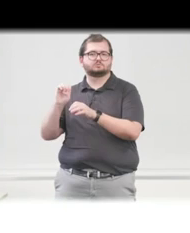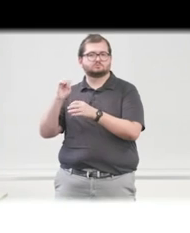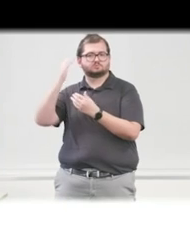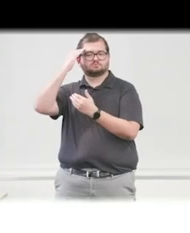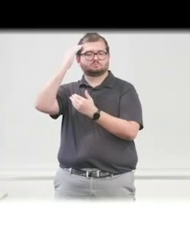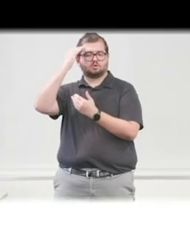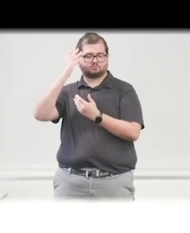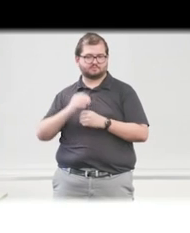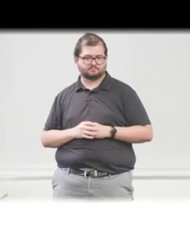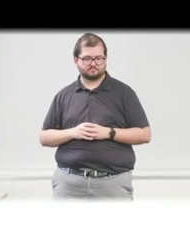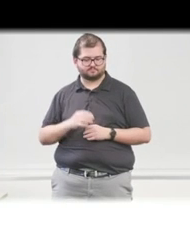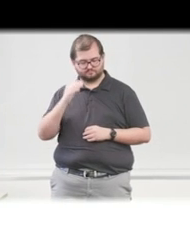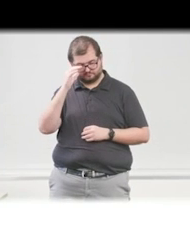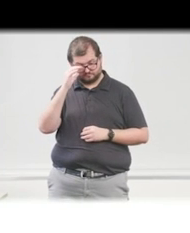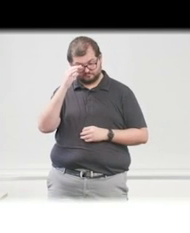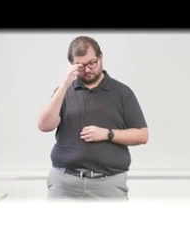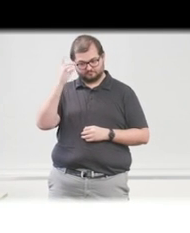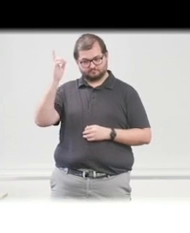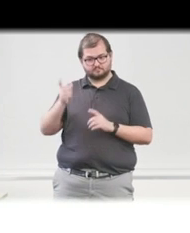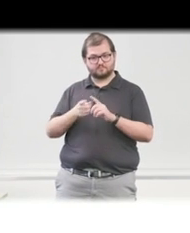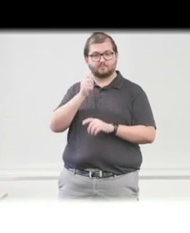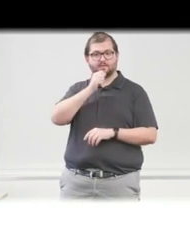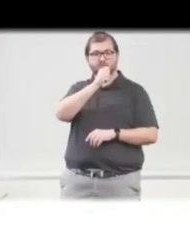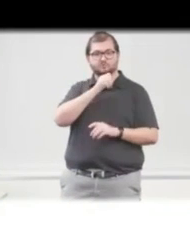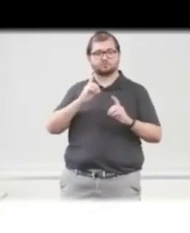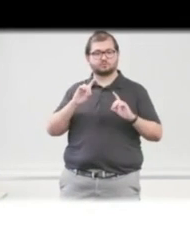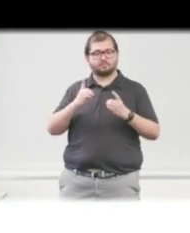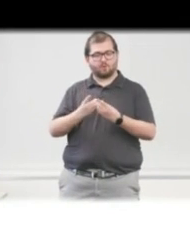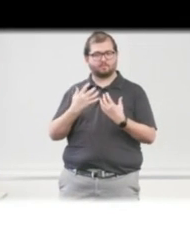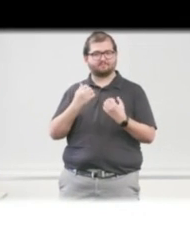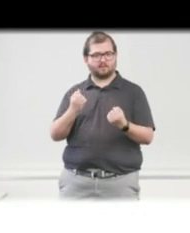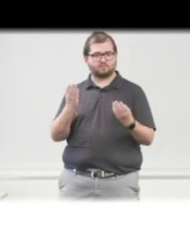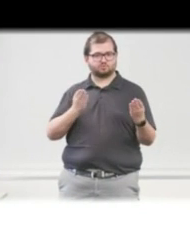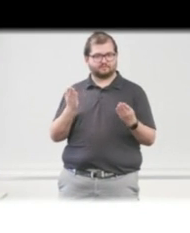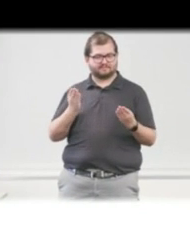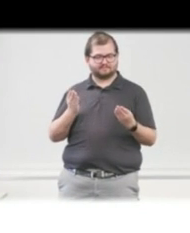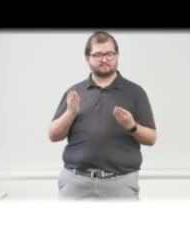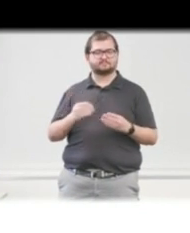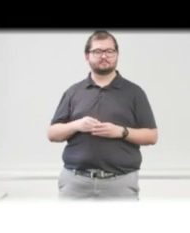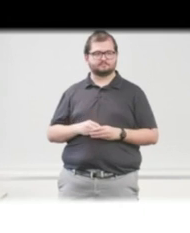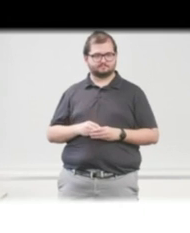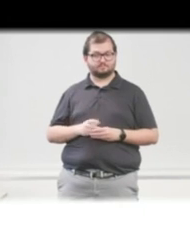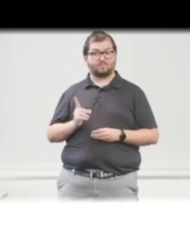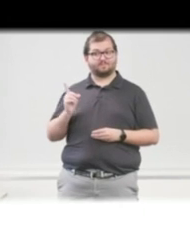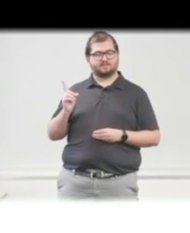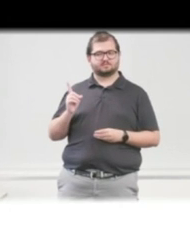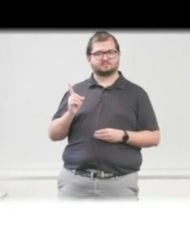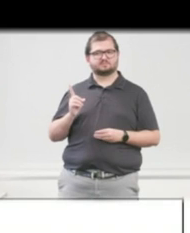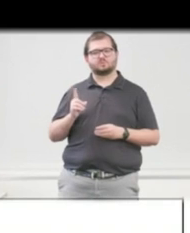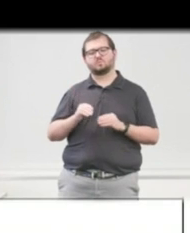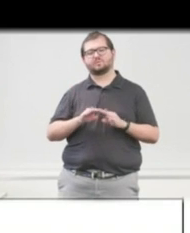is our report from the Arizona Department of Health Services, and we released this a couple weeks